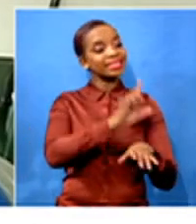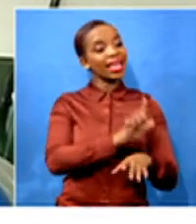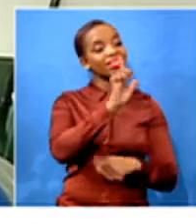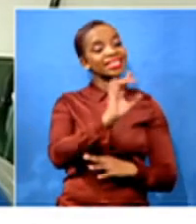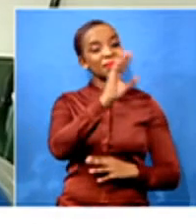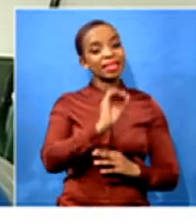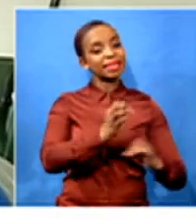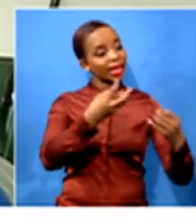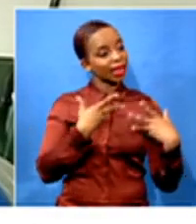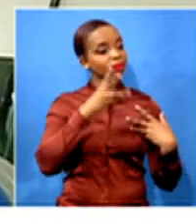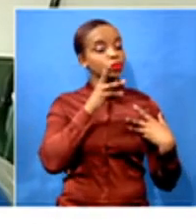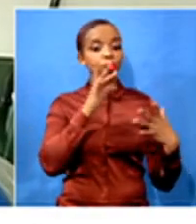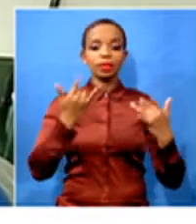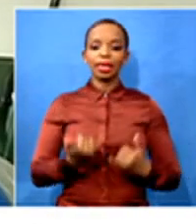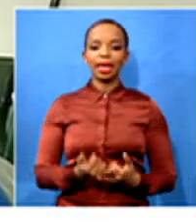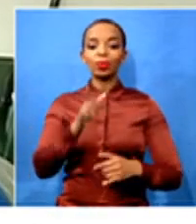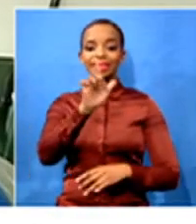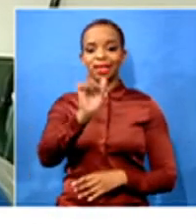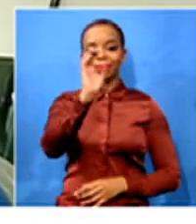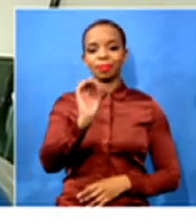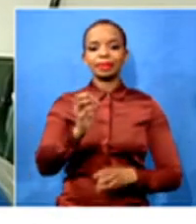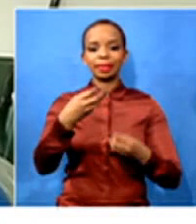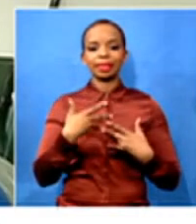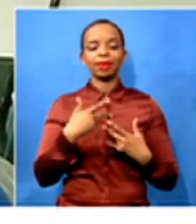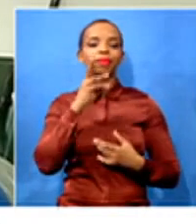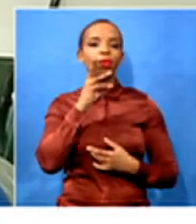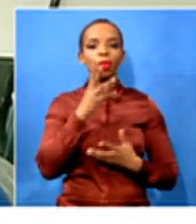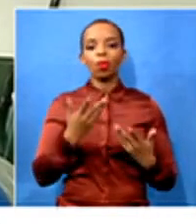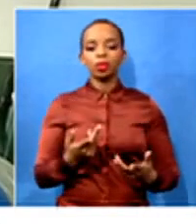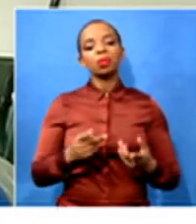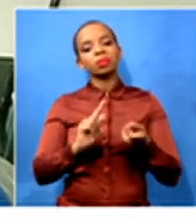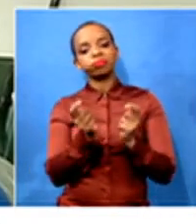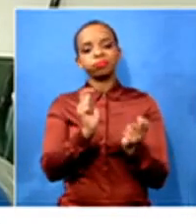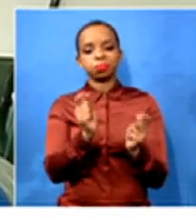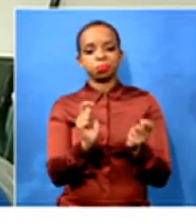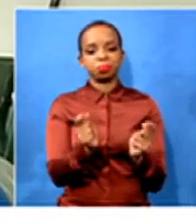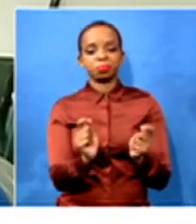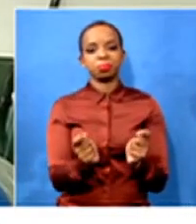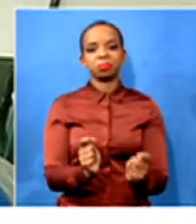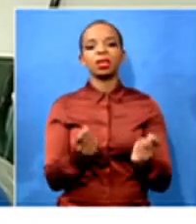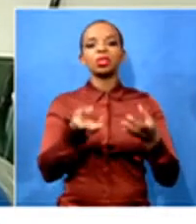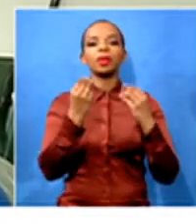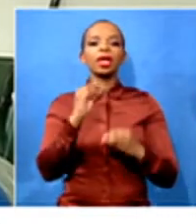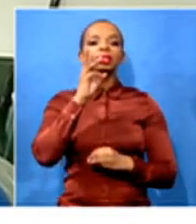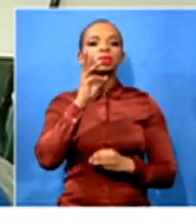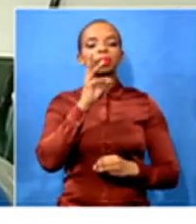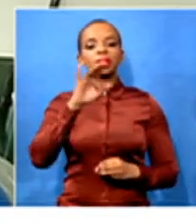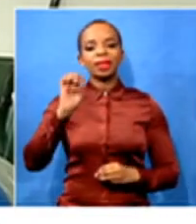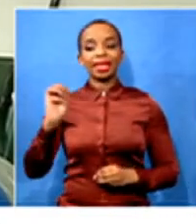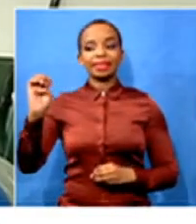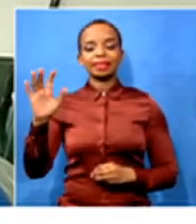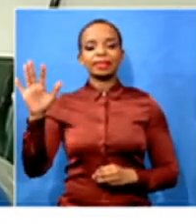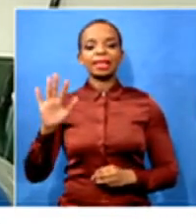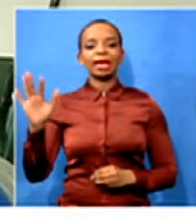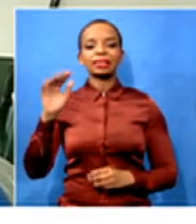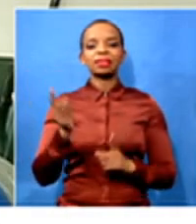But we are readjusting our system to get water from the east side, that side of Noordgedacht and Harib